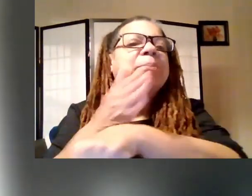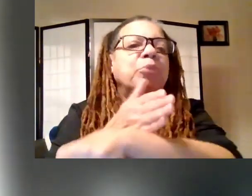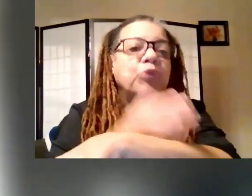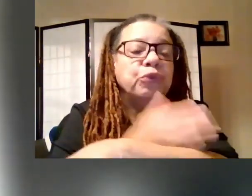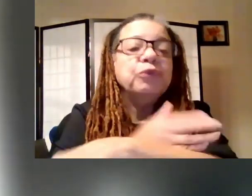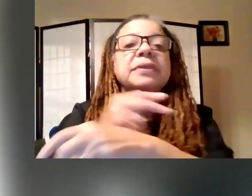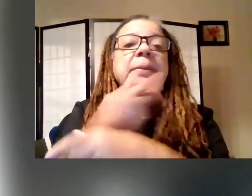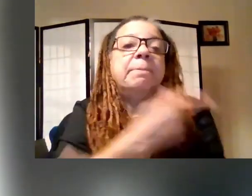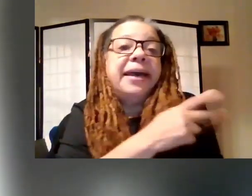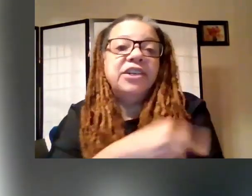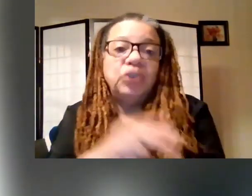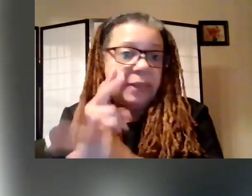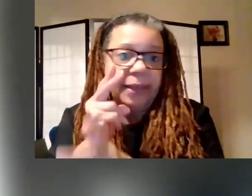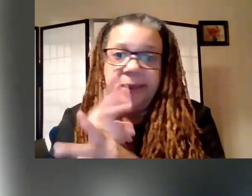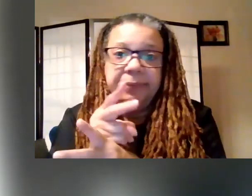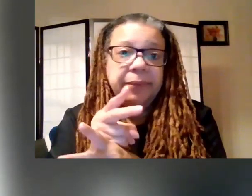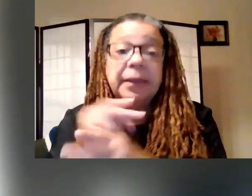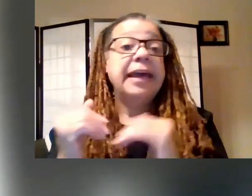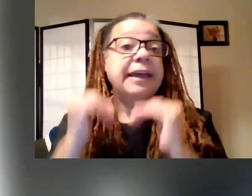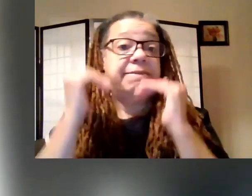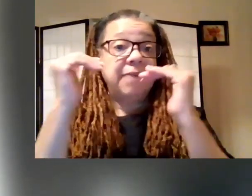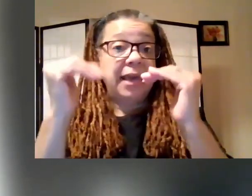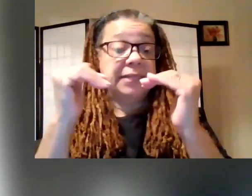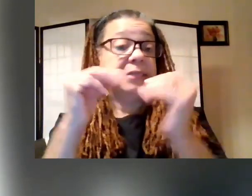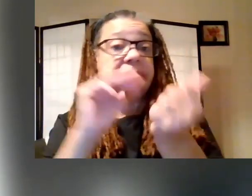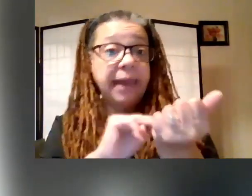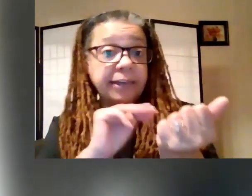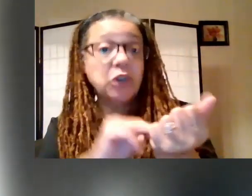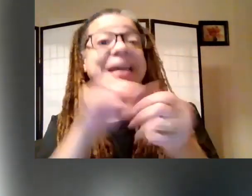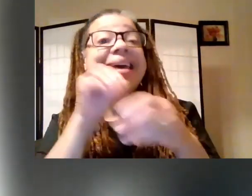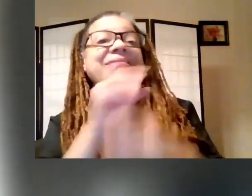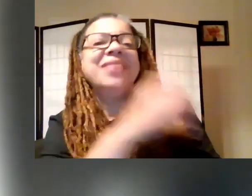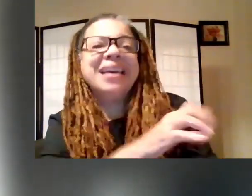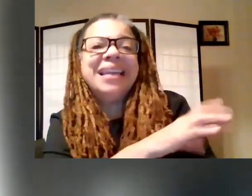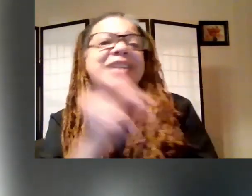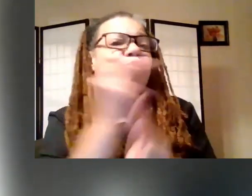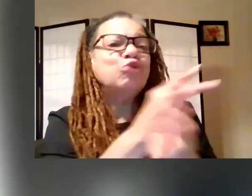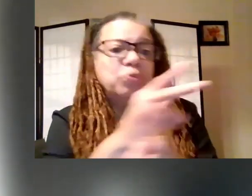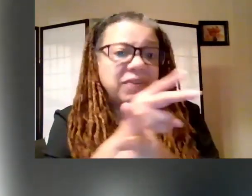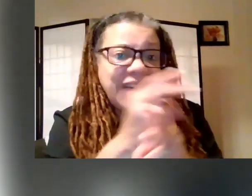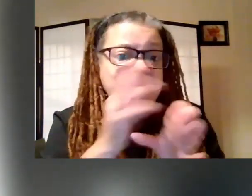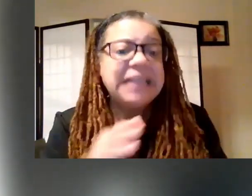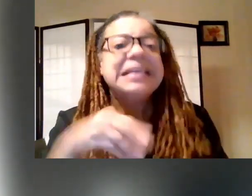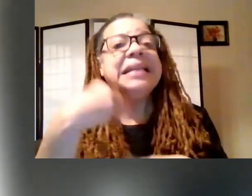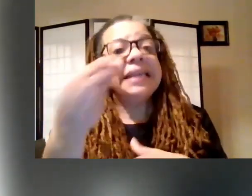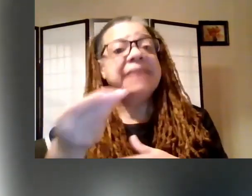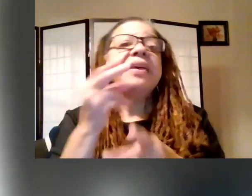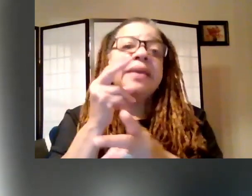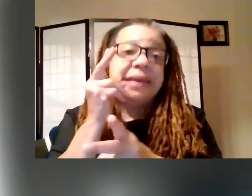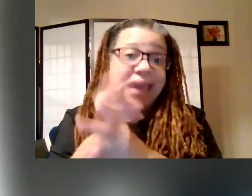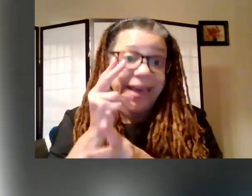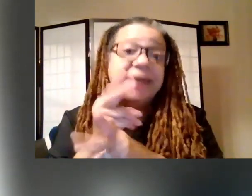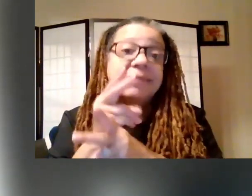by putting a physician or advanced practitioner in the clinic to help supervise and help provide care that's desperately